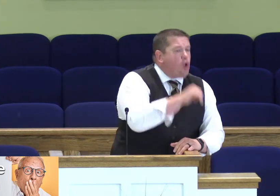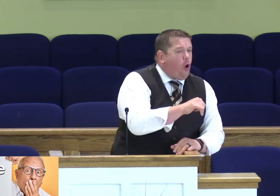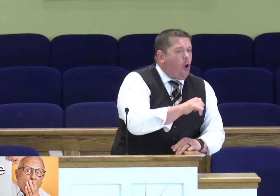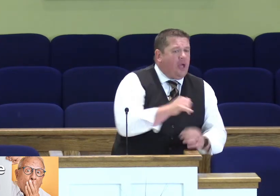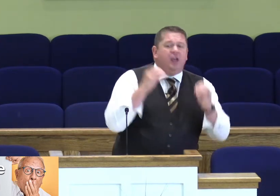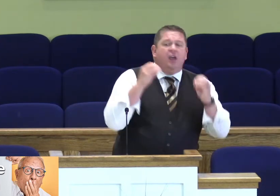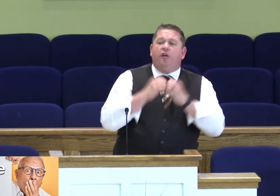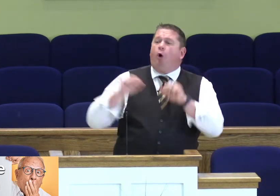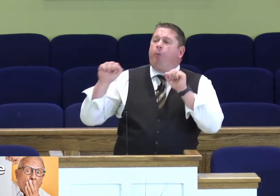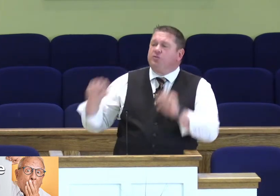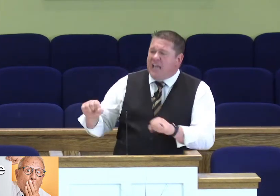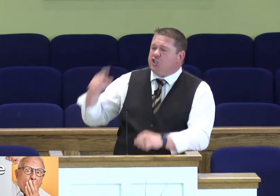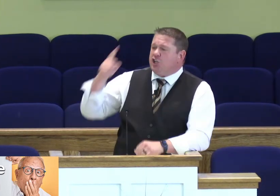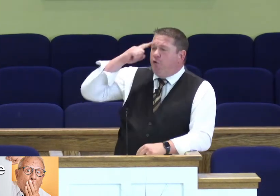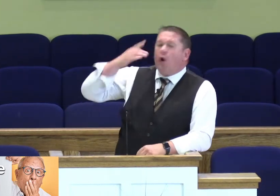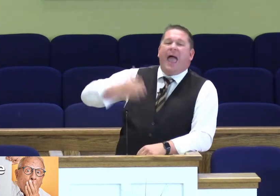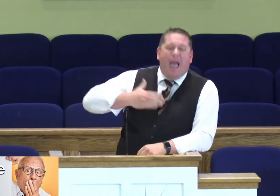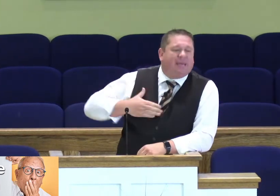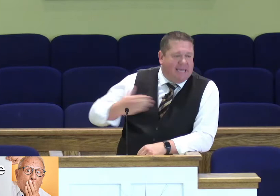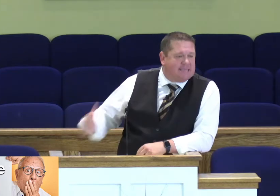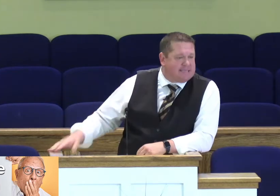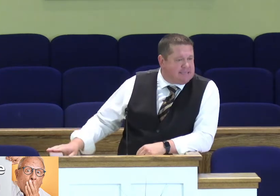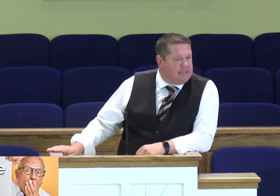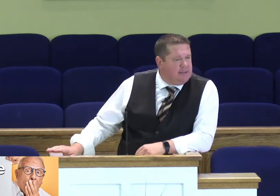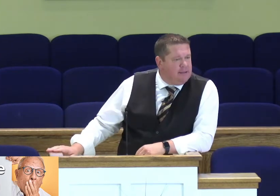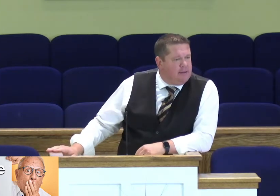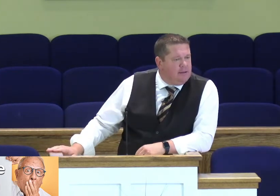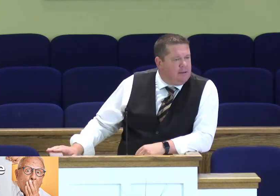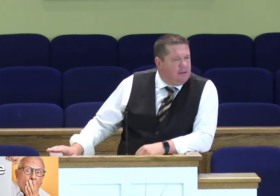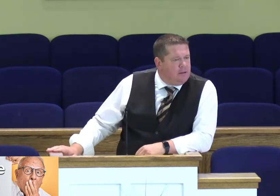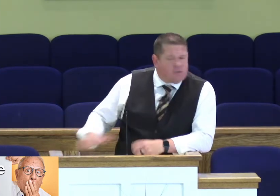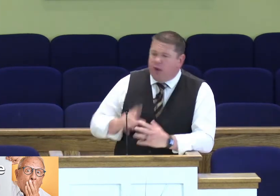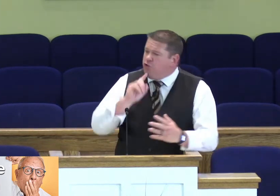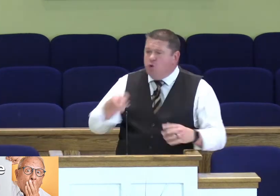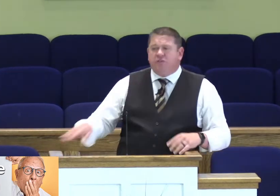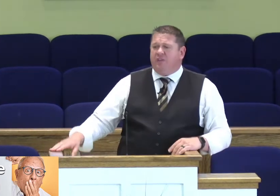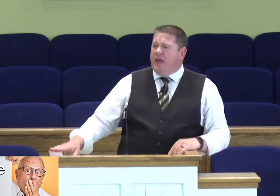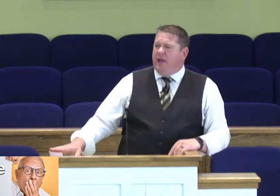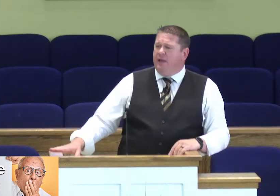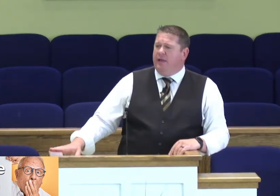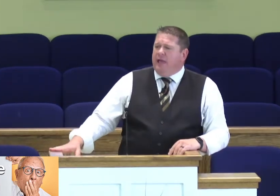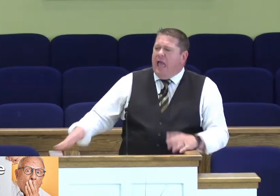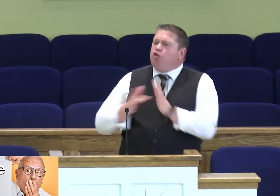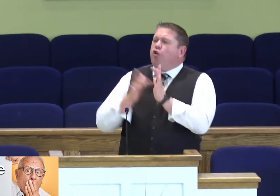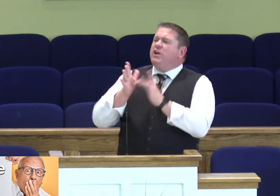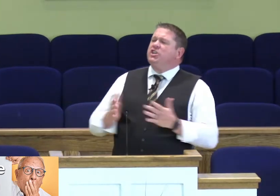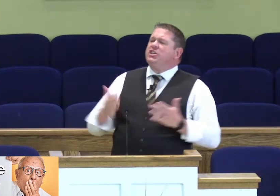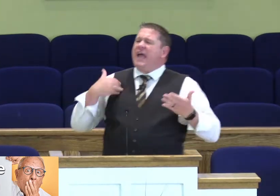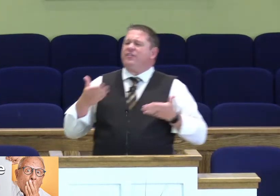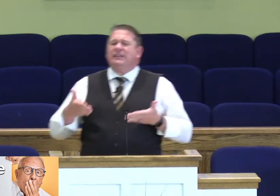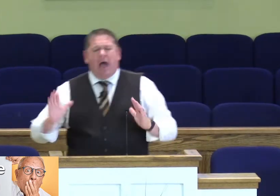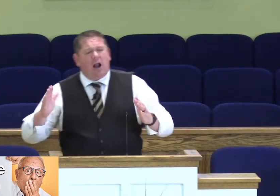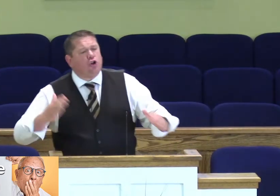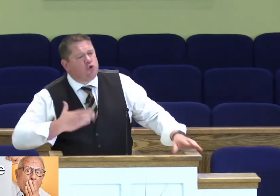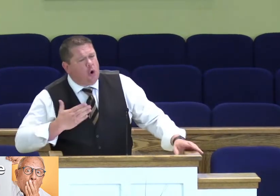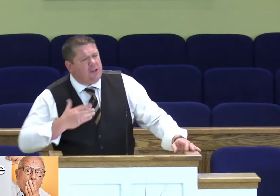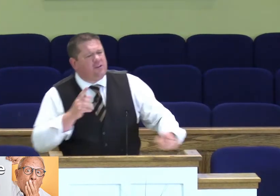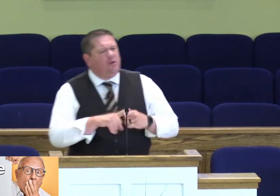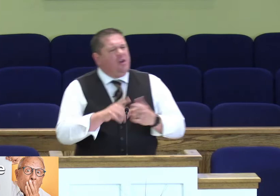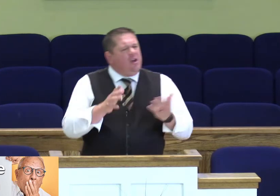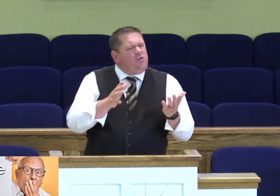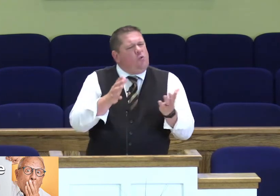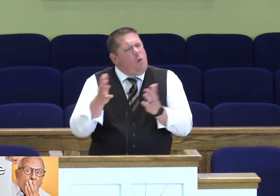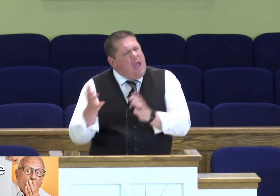the joy, the more potential for happiness. There's a lot of truth to that. And Christians have allowed our